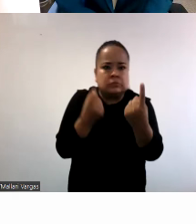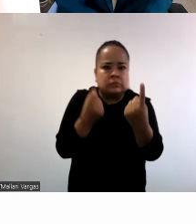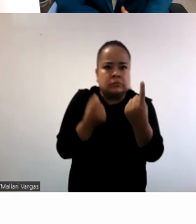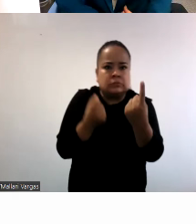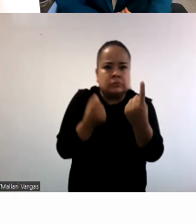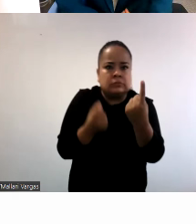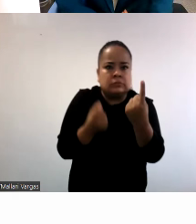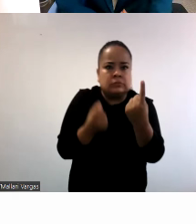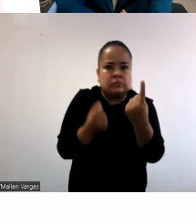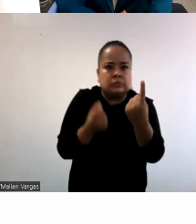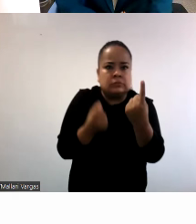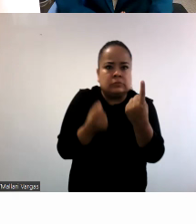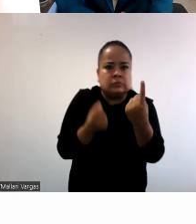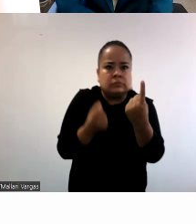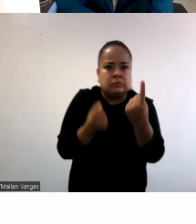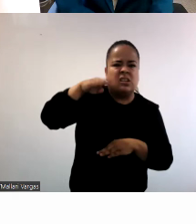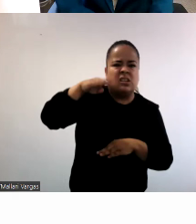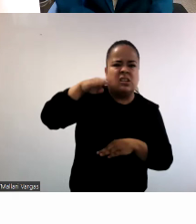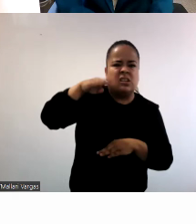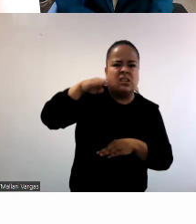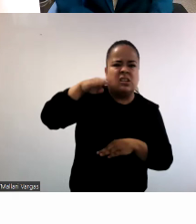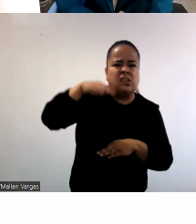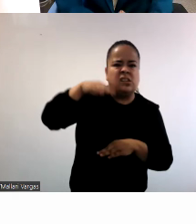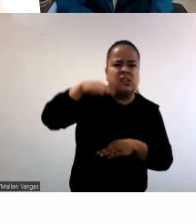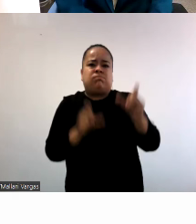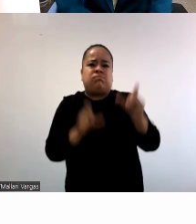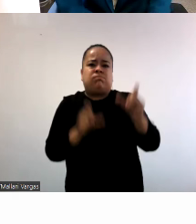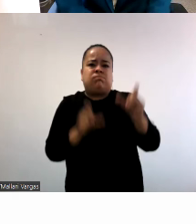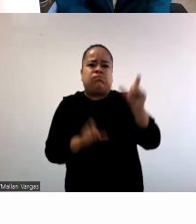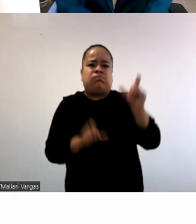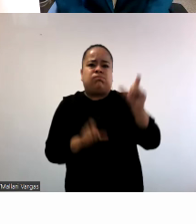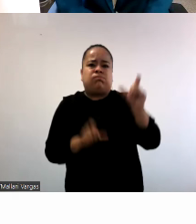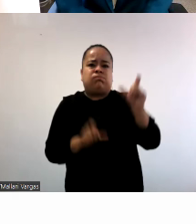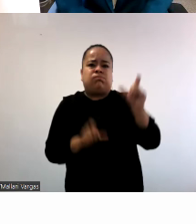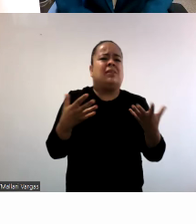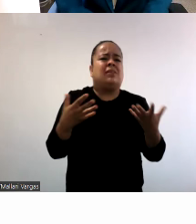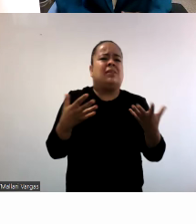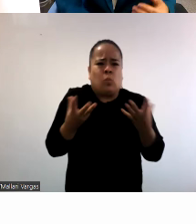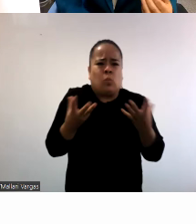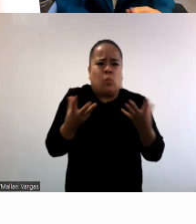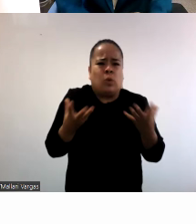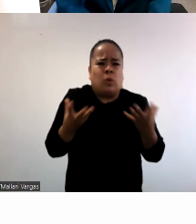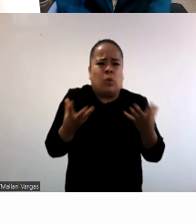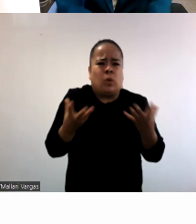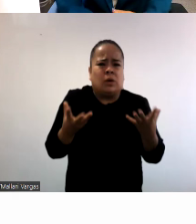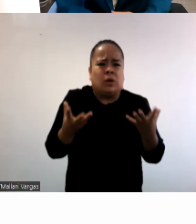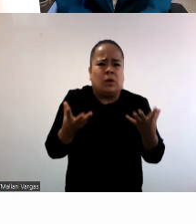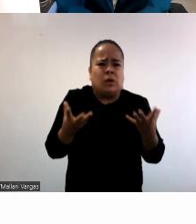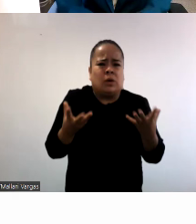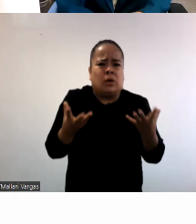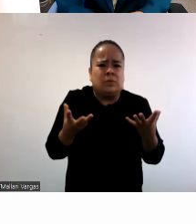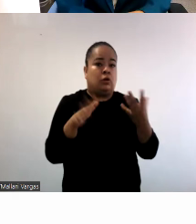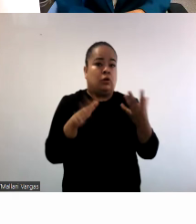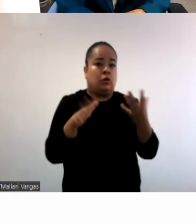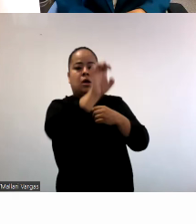has this number varied? The largest number of cases is in Europe, where